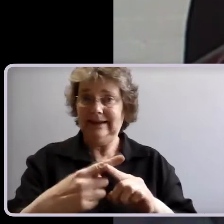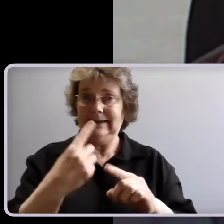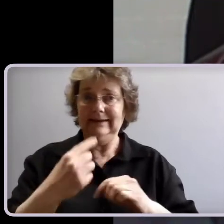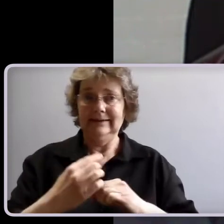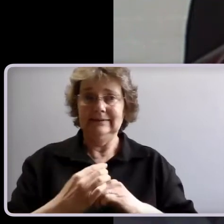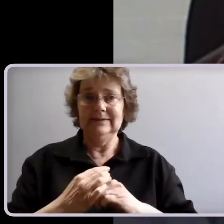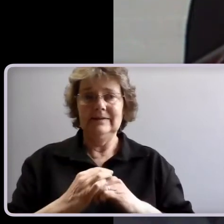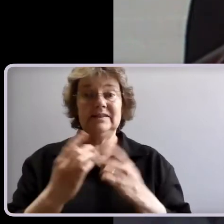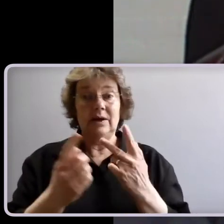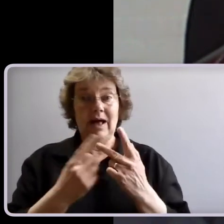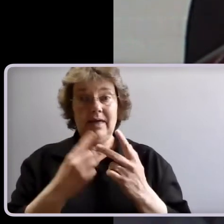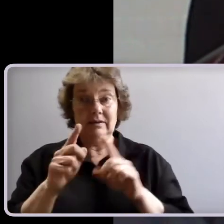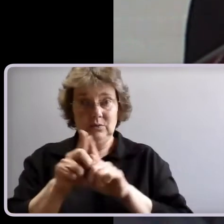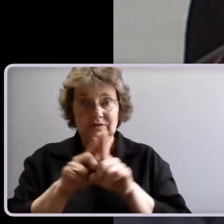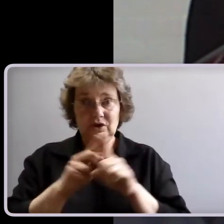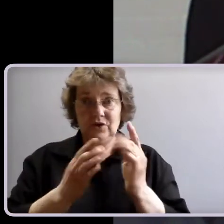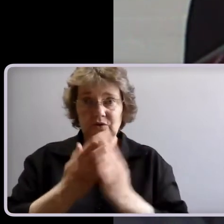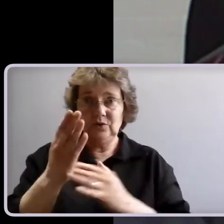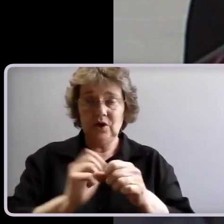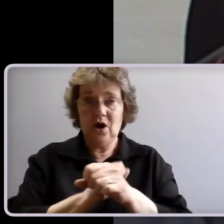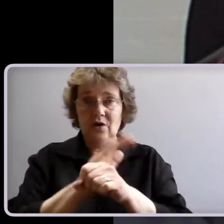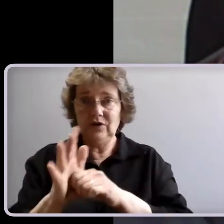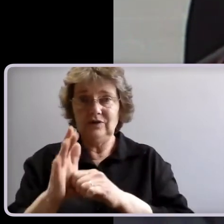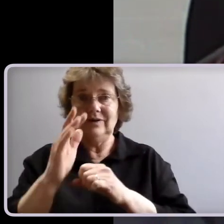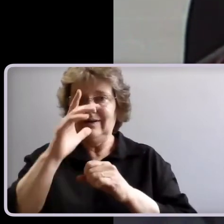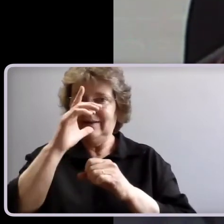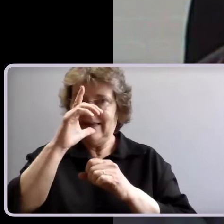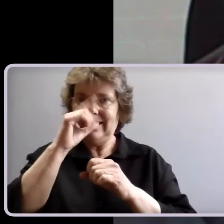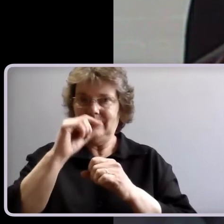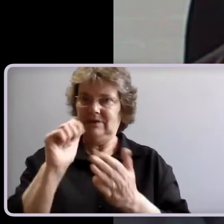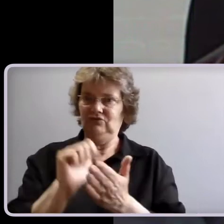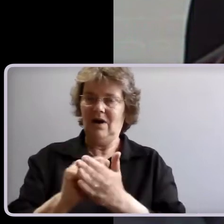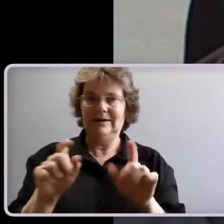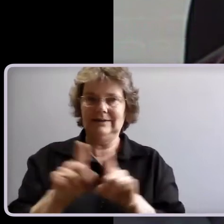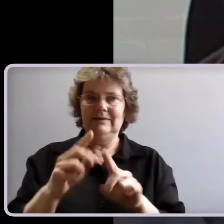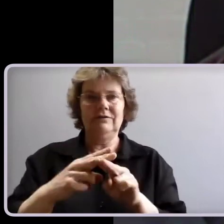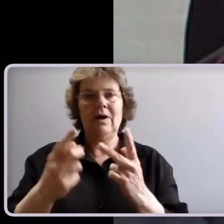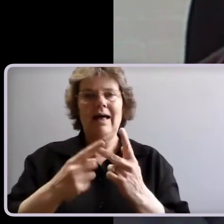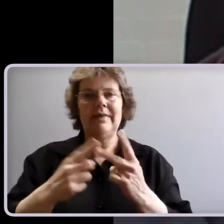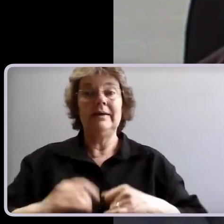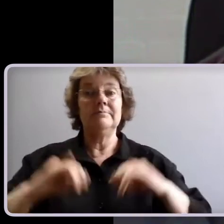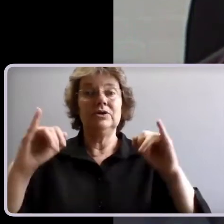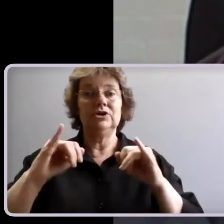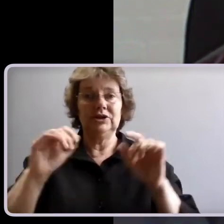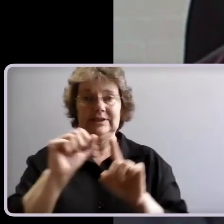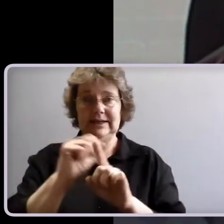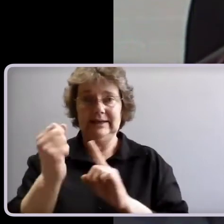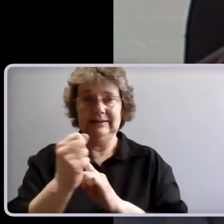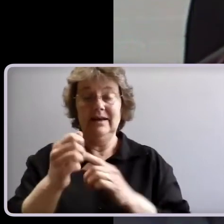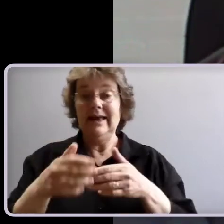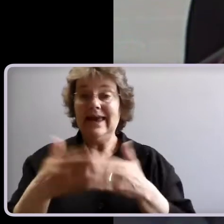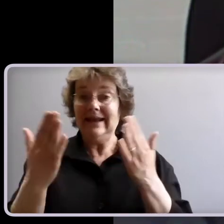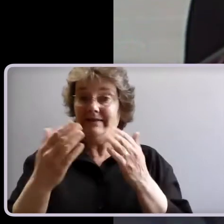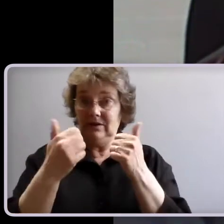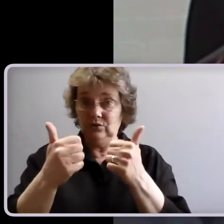apply for other emergencies? And is there anything good that has come out of how we've responded to COVID that we want